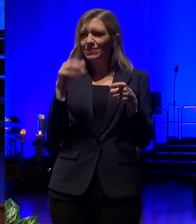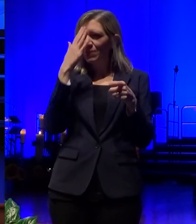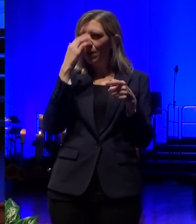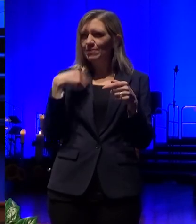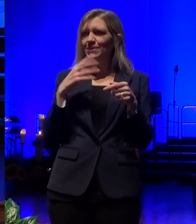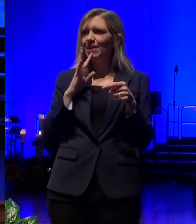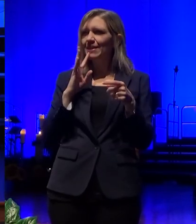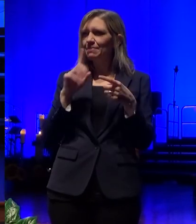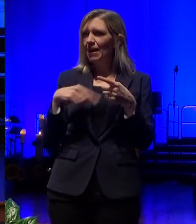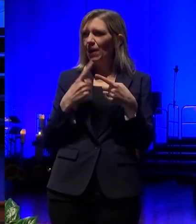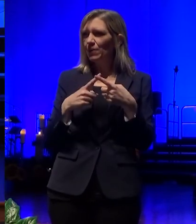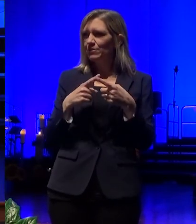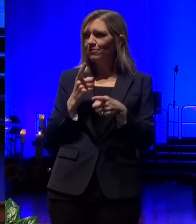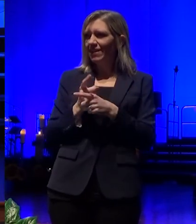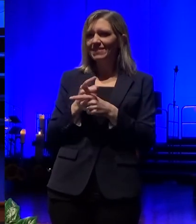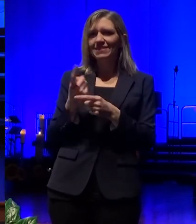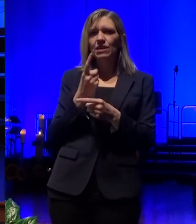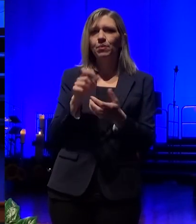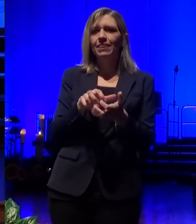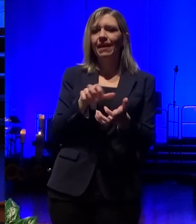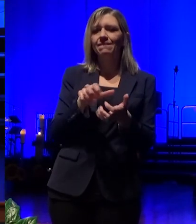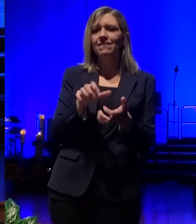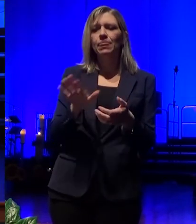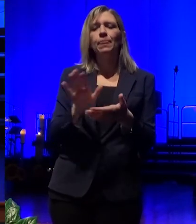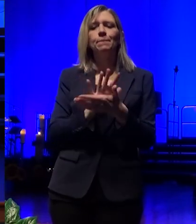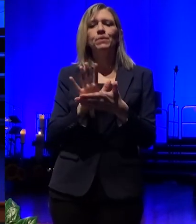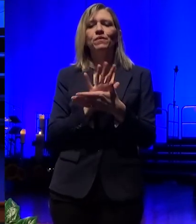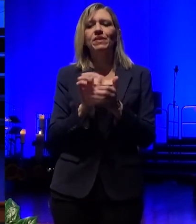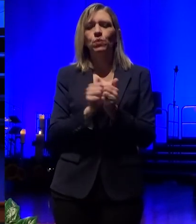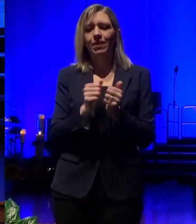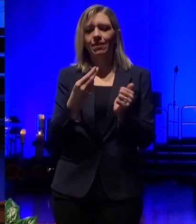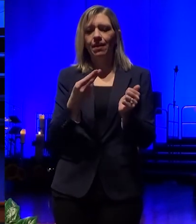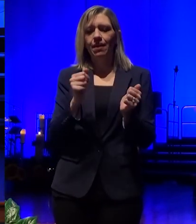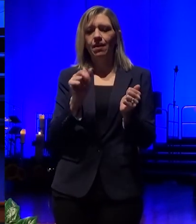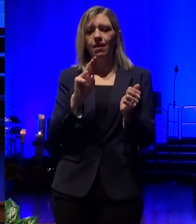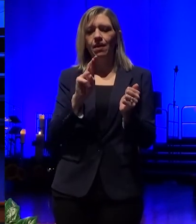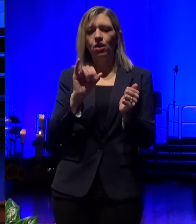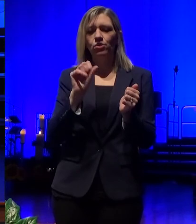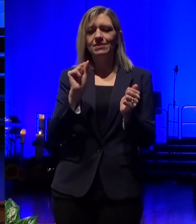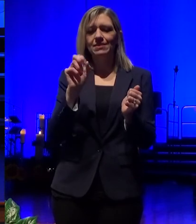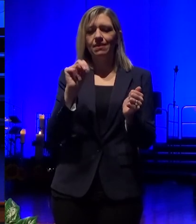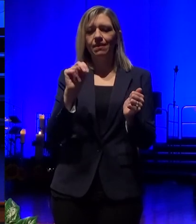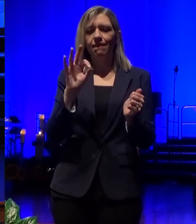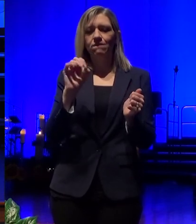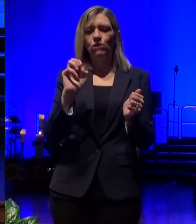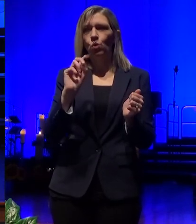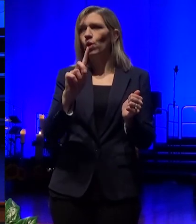the you know what I'm talking about, right? The movie with Harrison Ford,